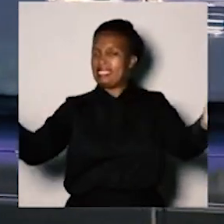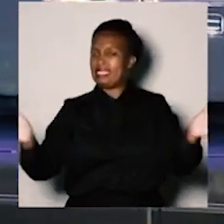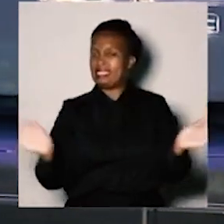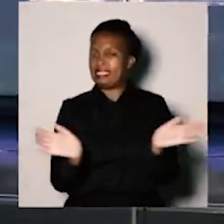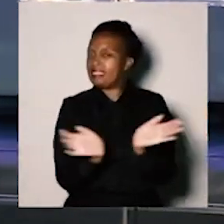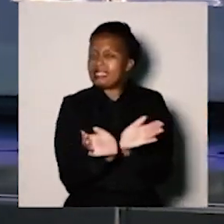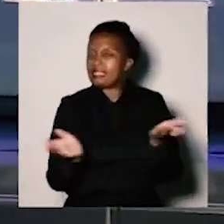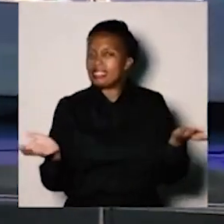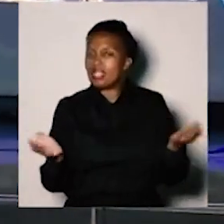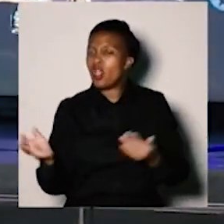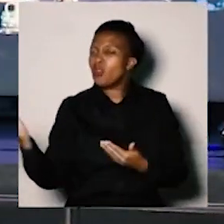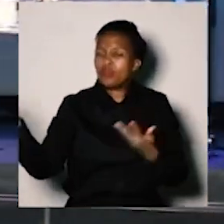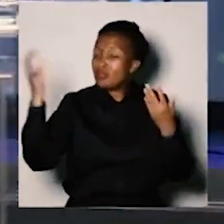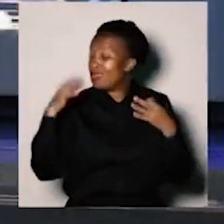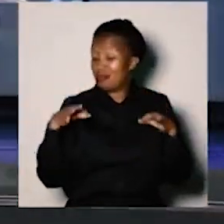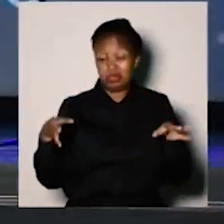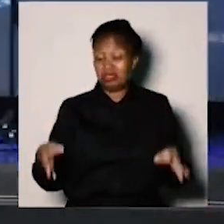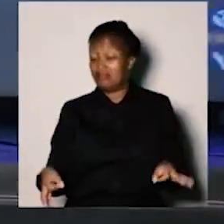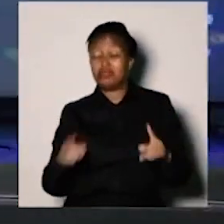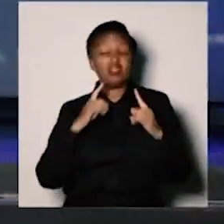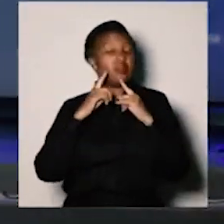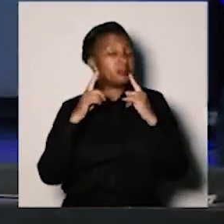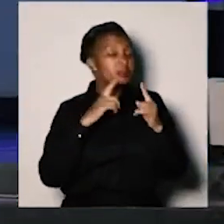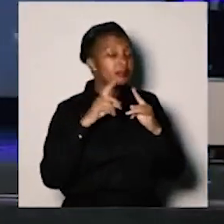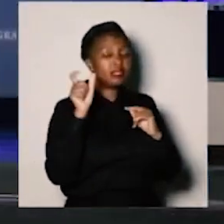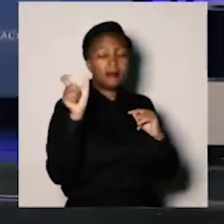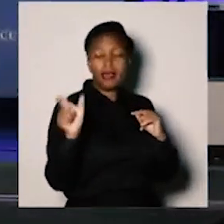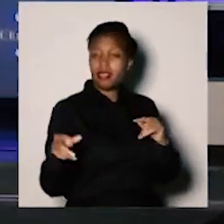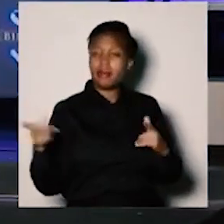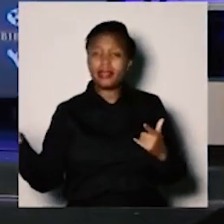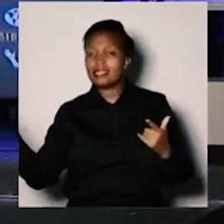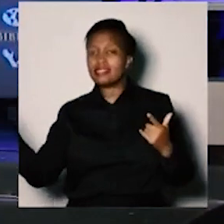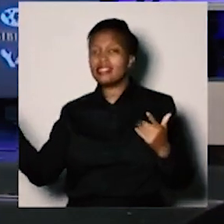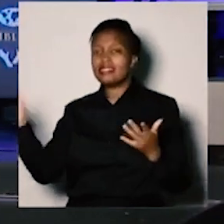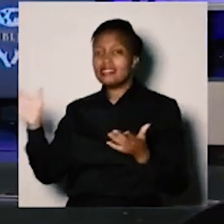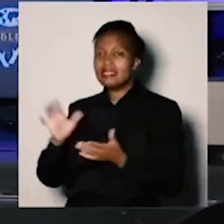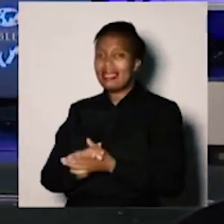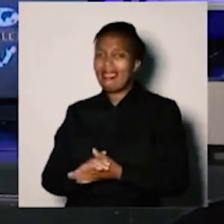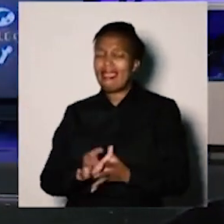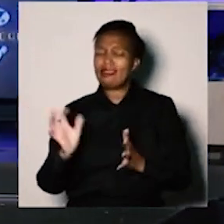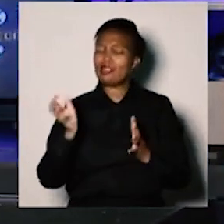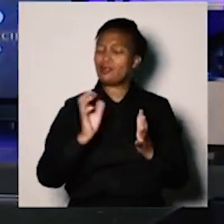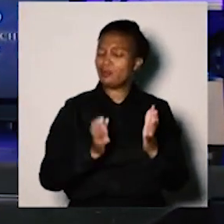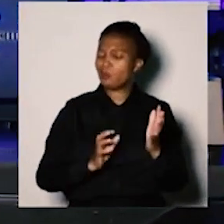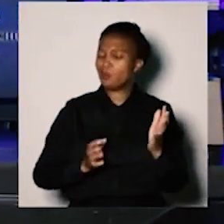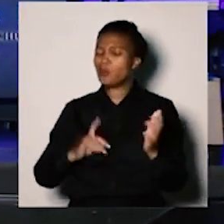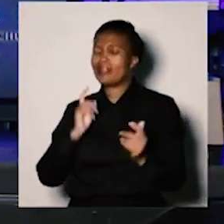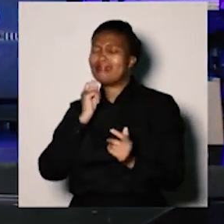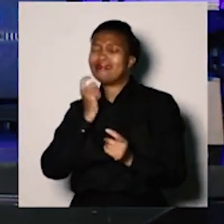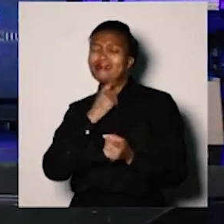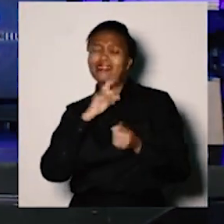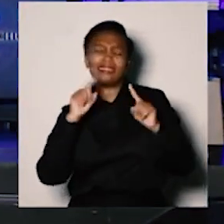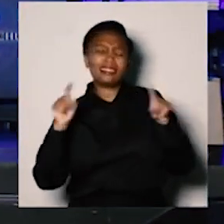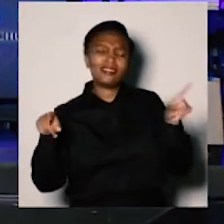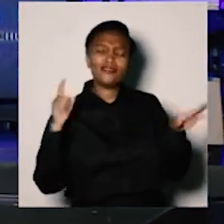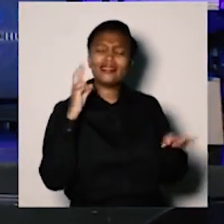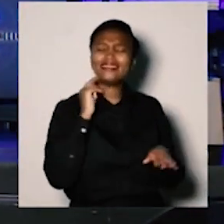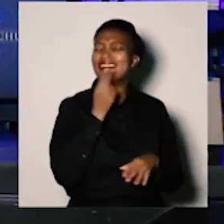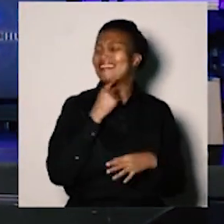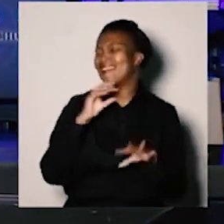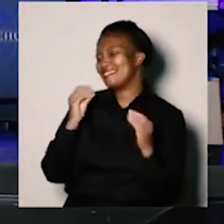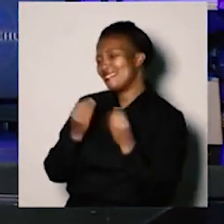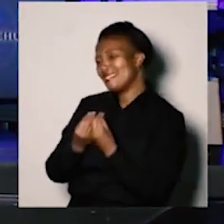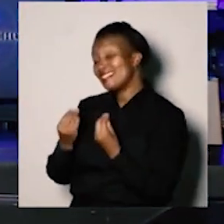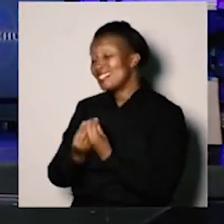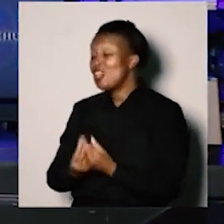can come to the occasion and speak about the person and eulogize a person and say all kinds of nice things. That's what we do